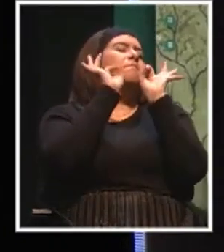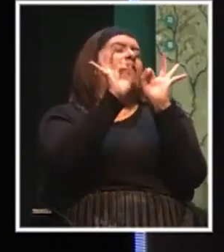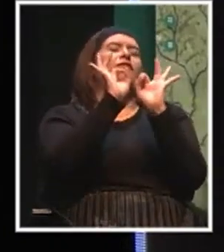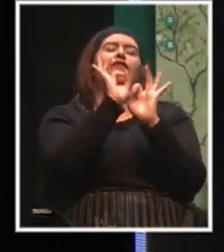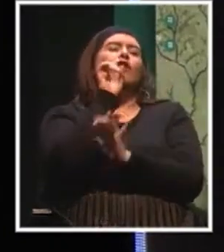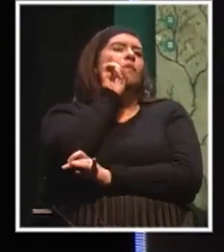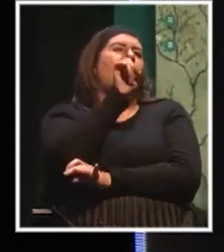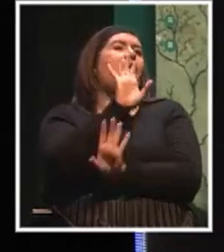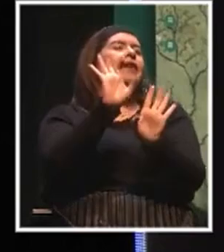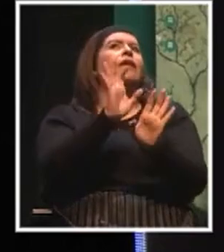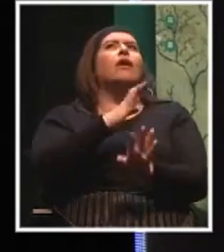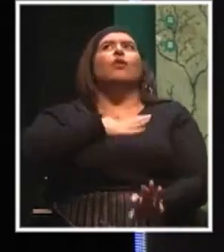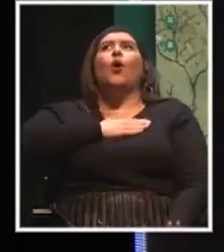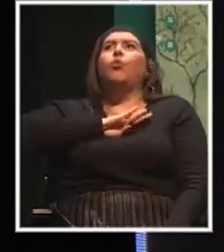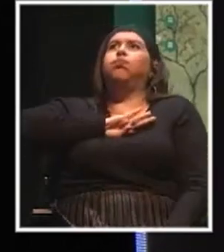yes.